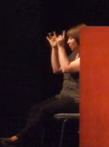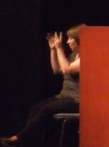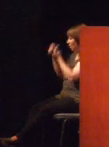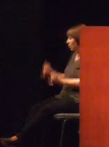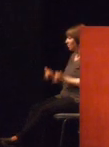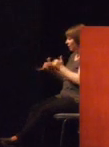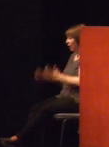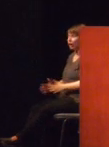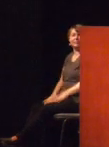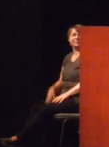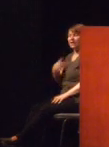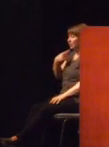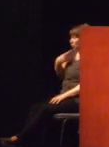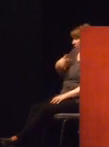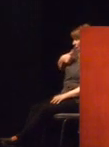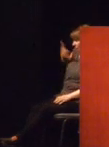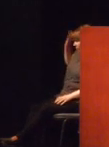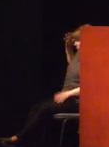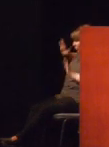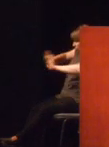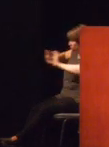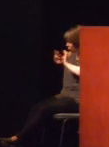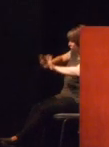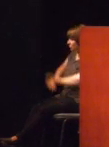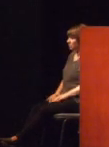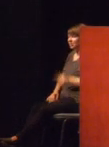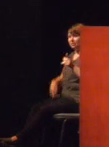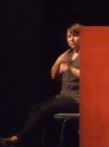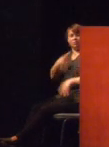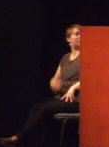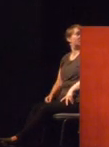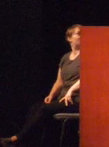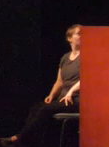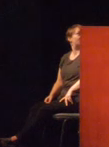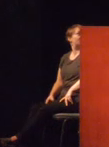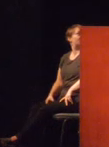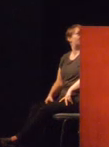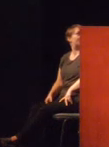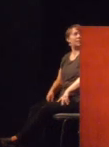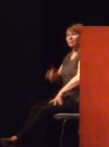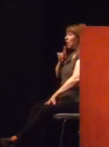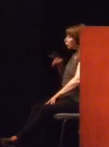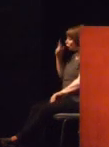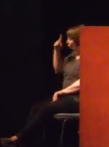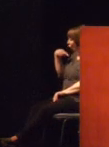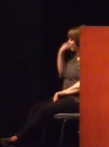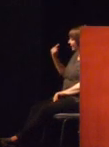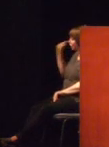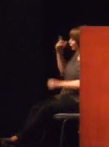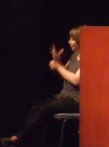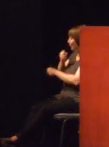and I told them I've been doing push-ups, and so then she told the videographer, make sure it looks like I'm winning.